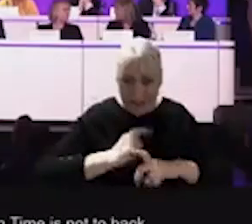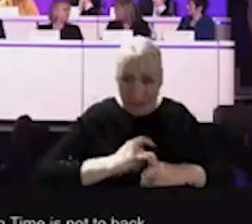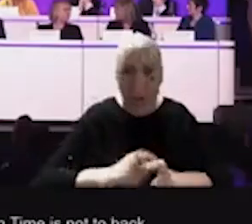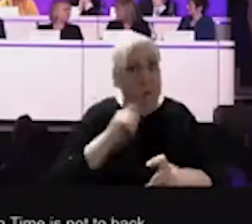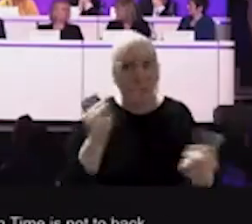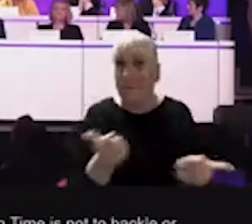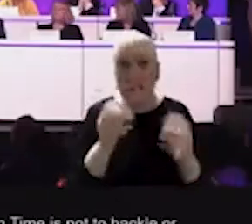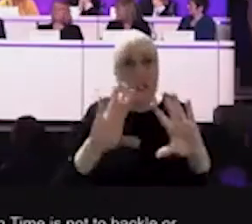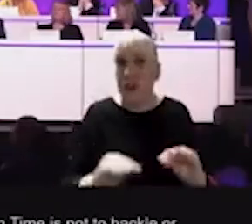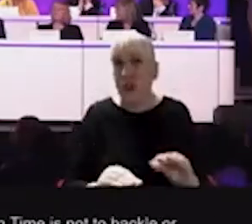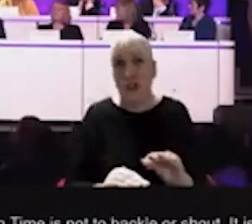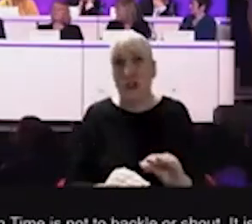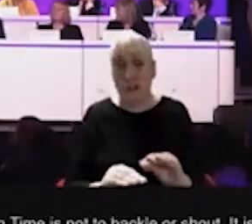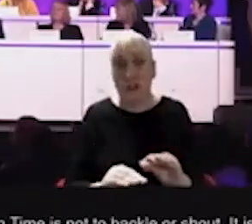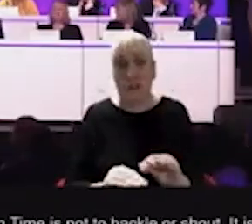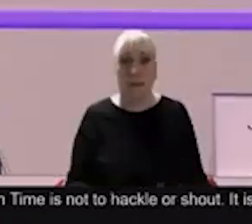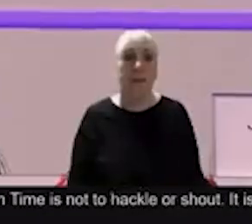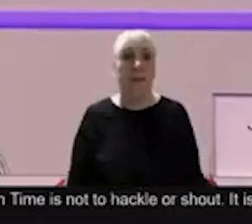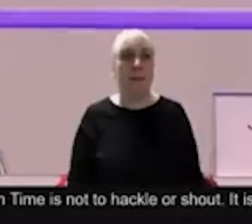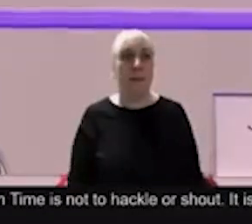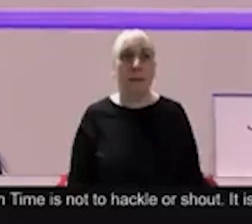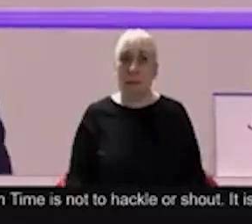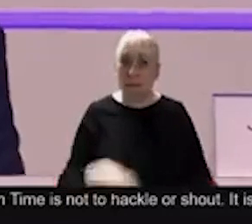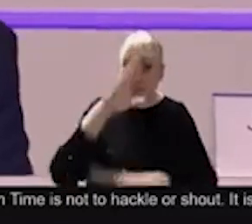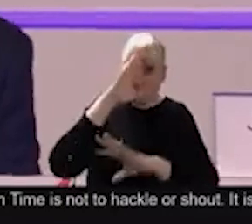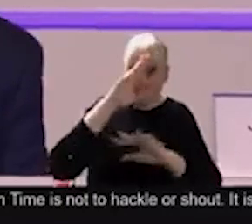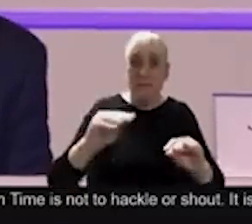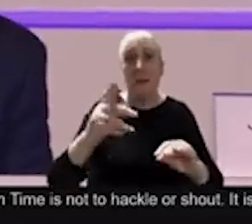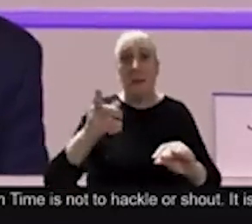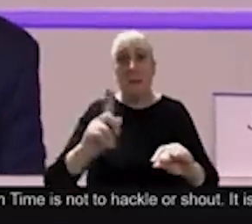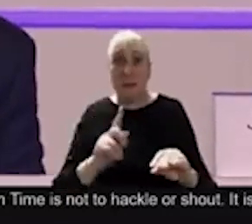Now, to those people who've got legitimate concerns,